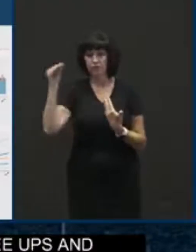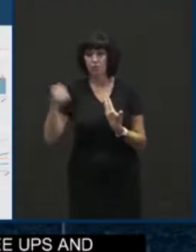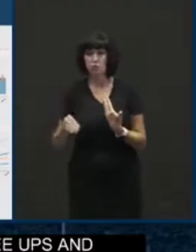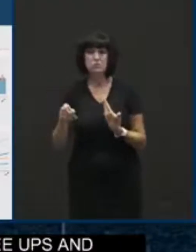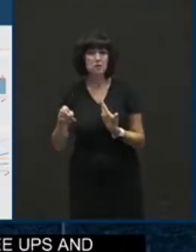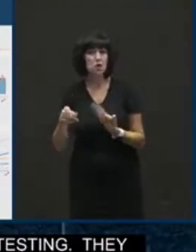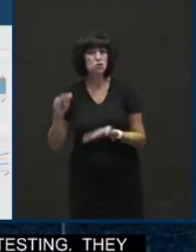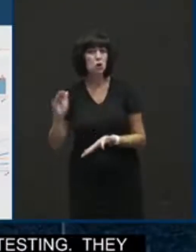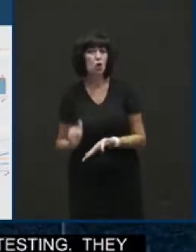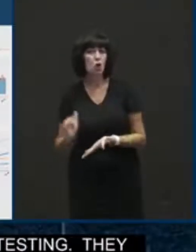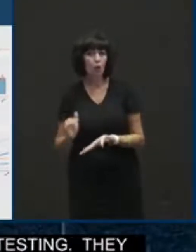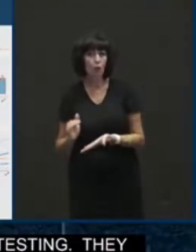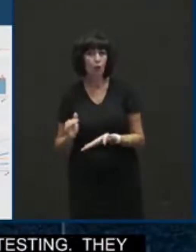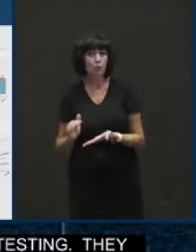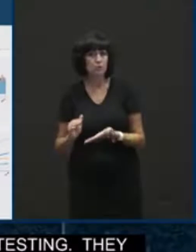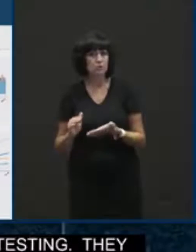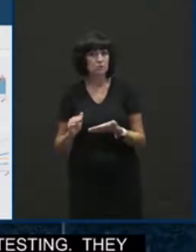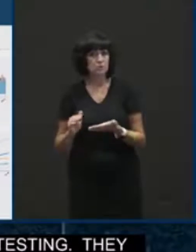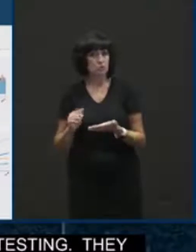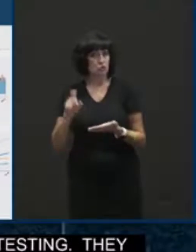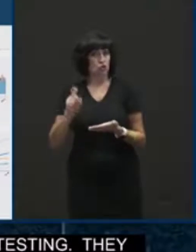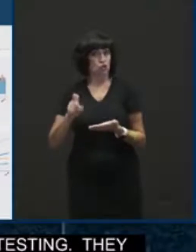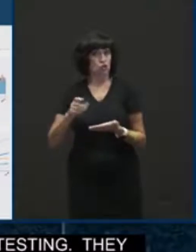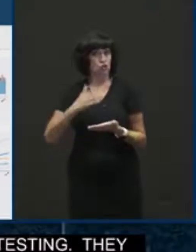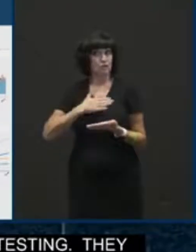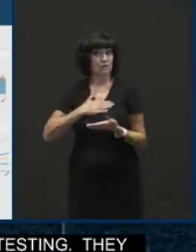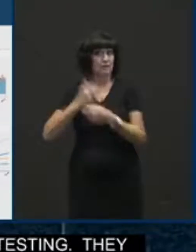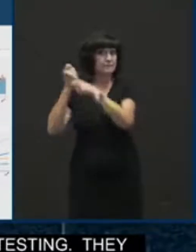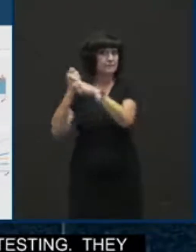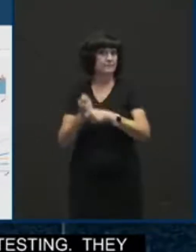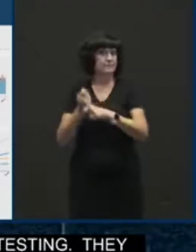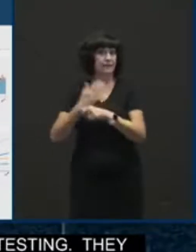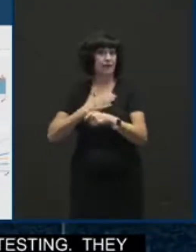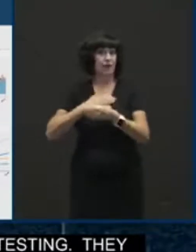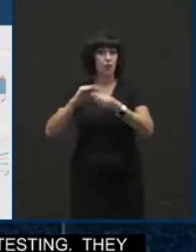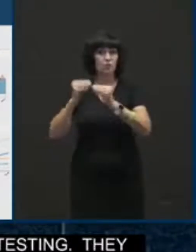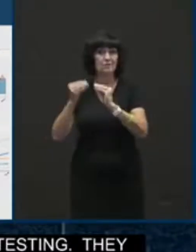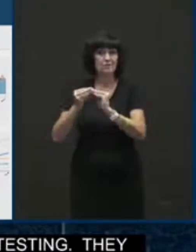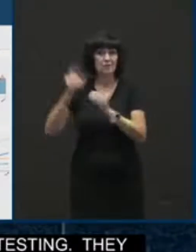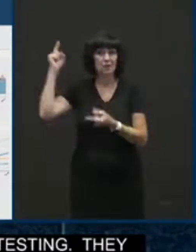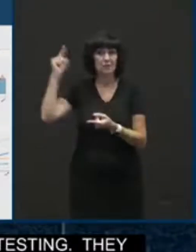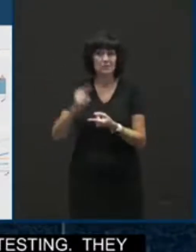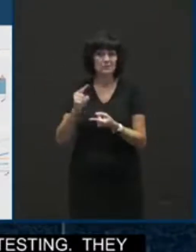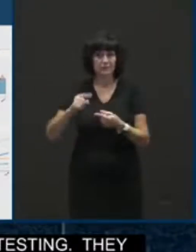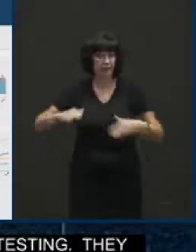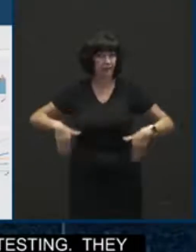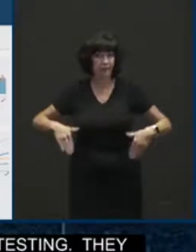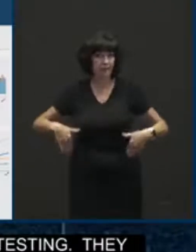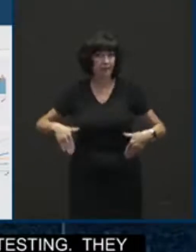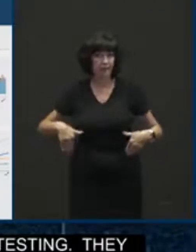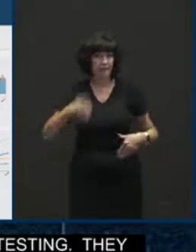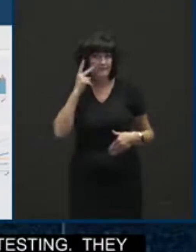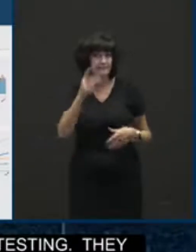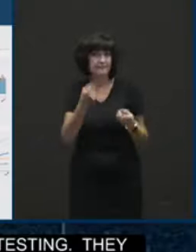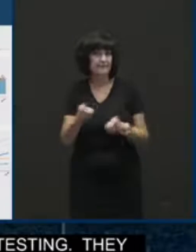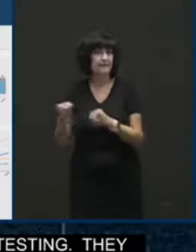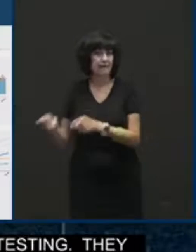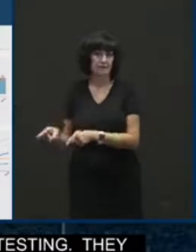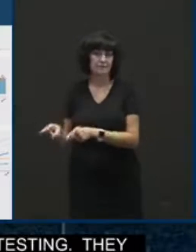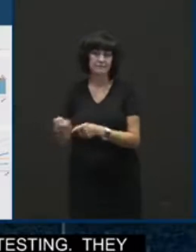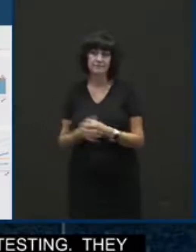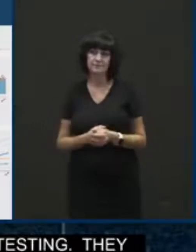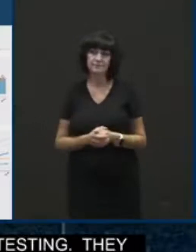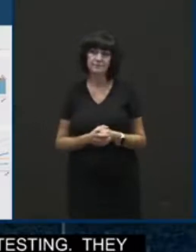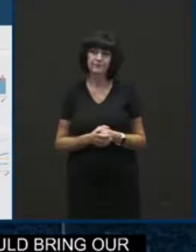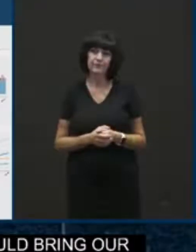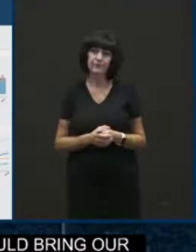low, which should bring our percent positives down a little bit. We haven't seen that on our dashboard